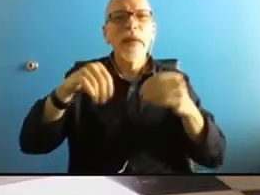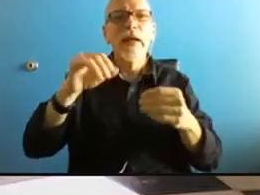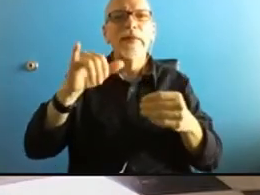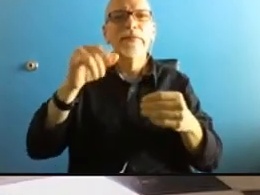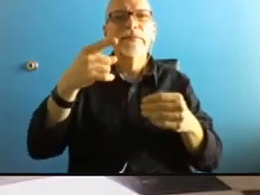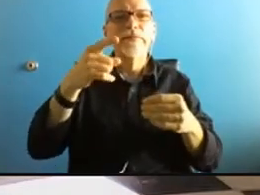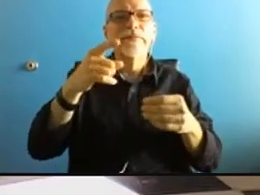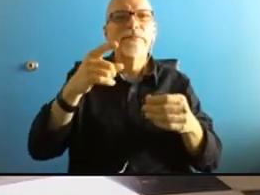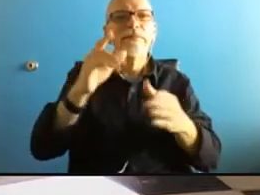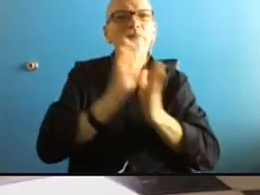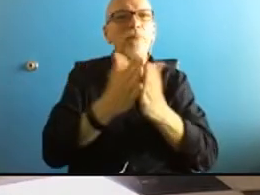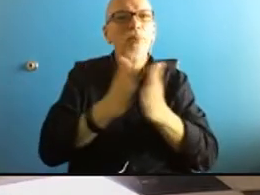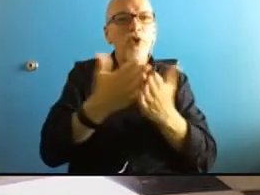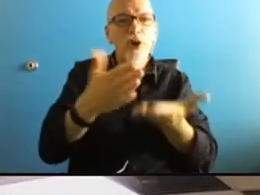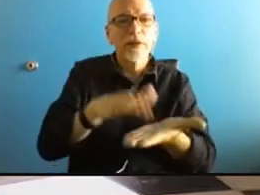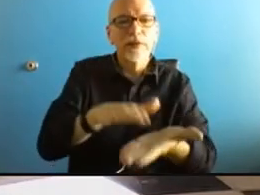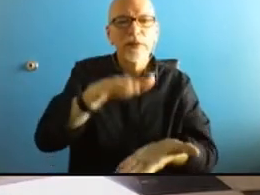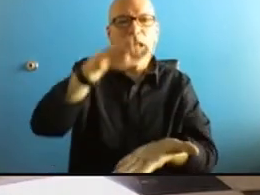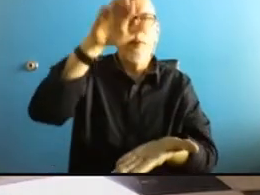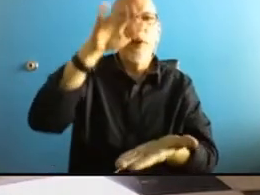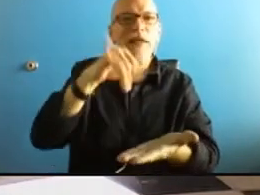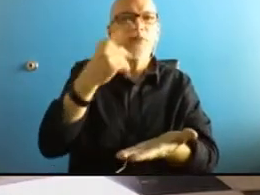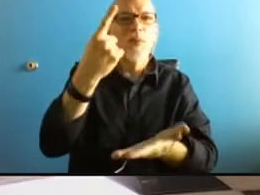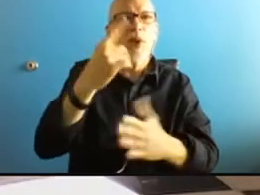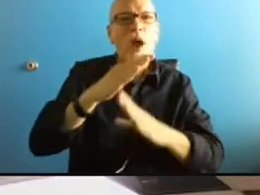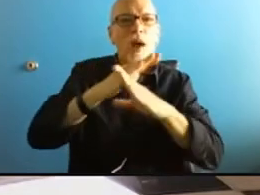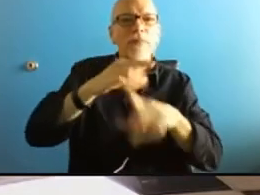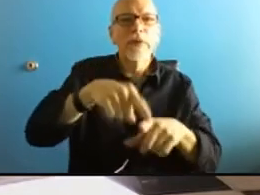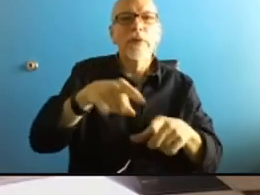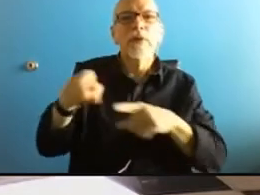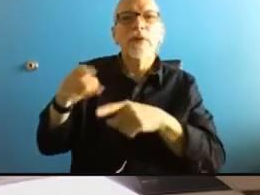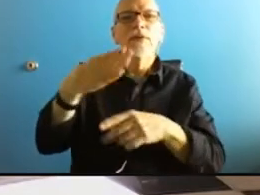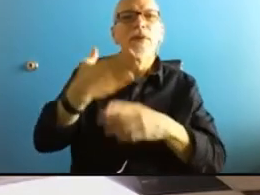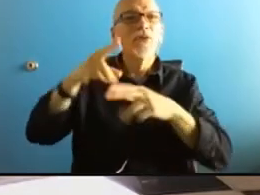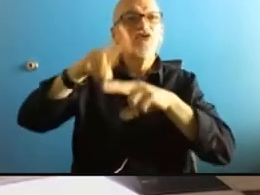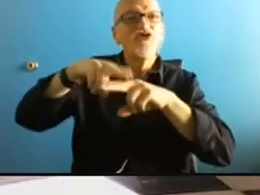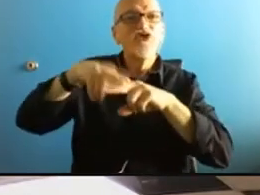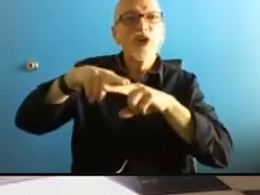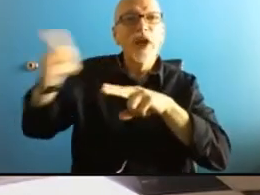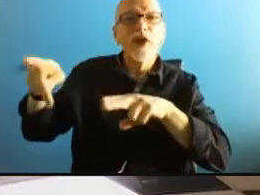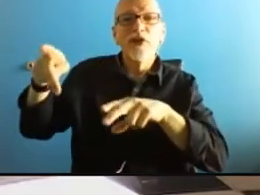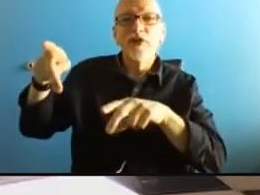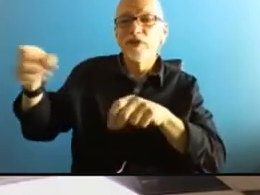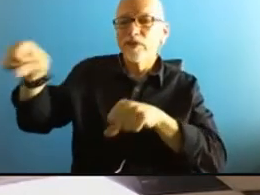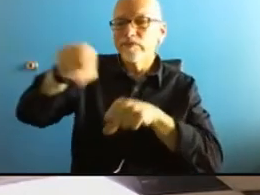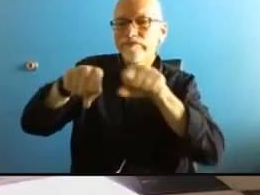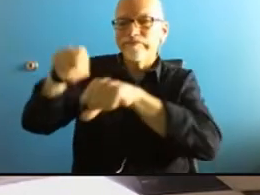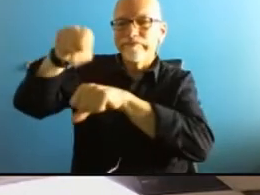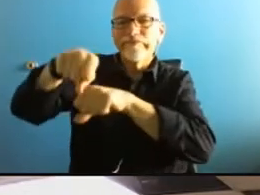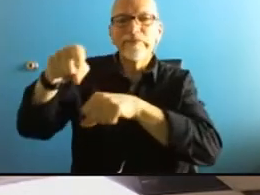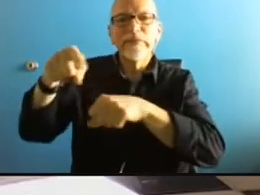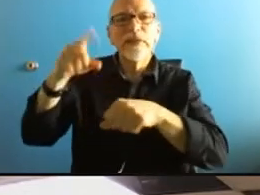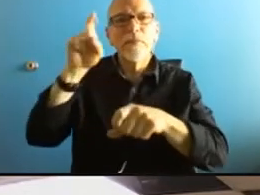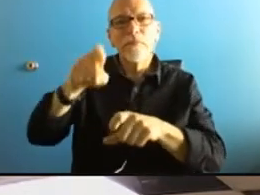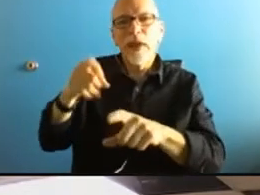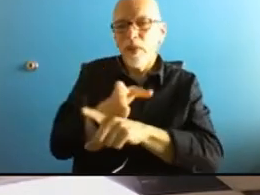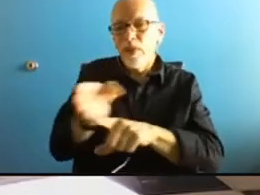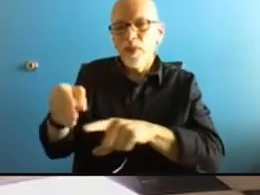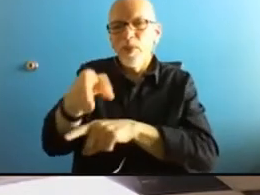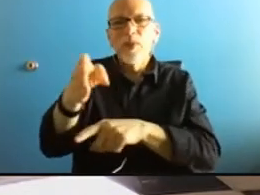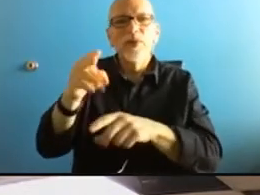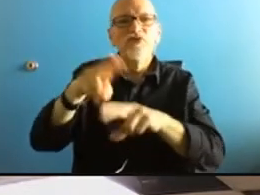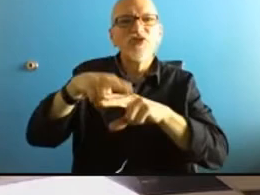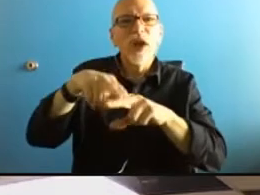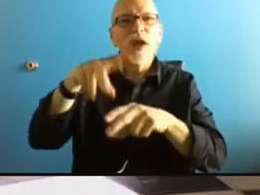of books as like one obstacle. We took some chairs here and there. Okay, it has to go through this chair, then it